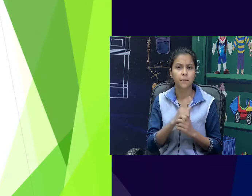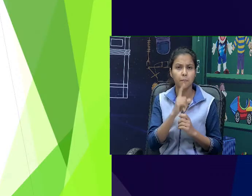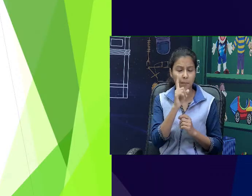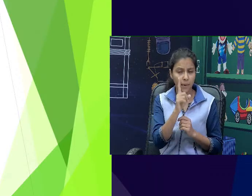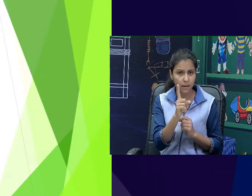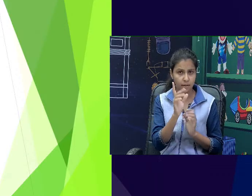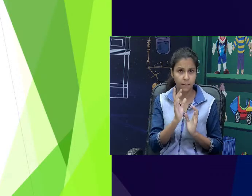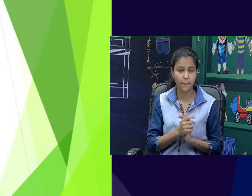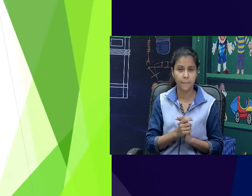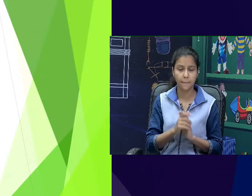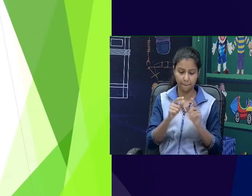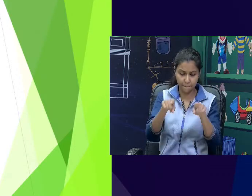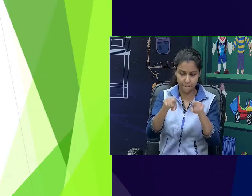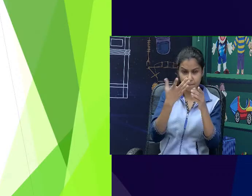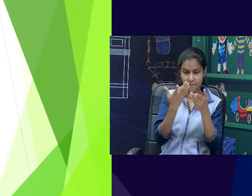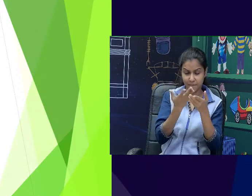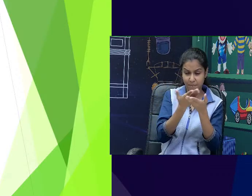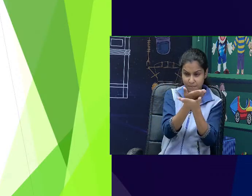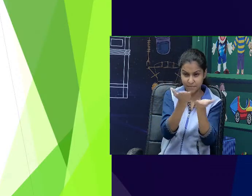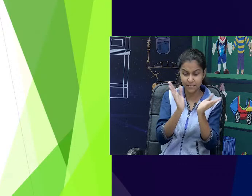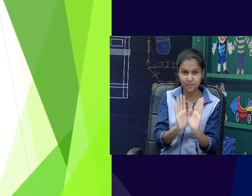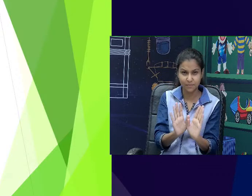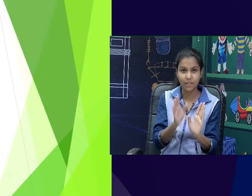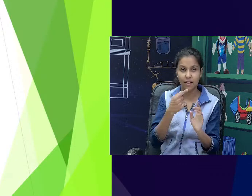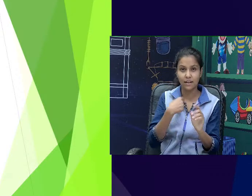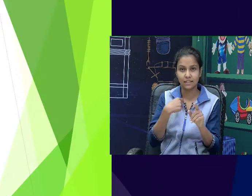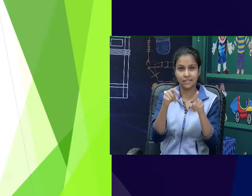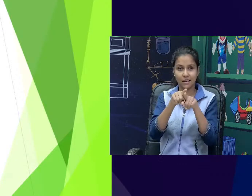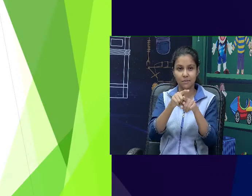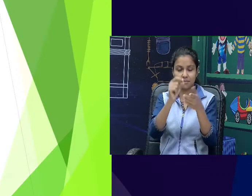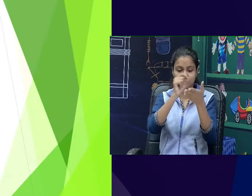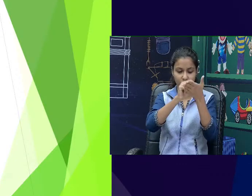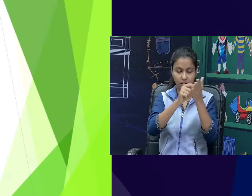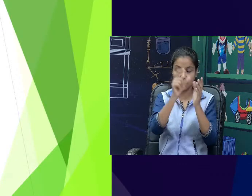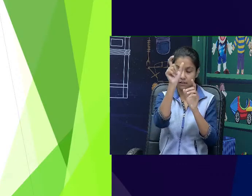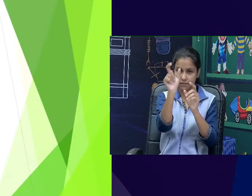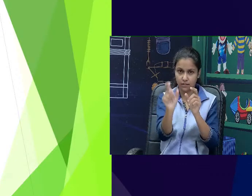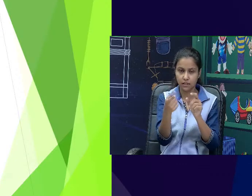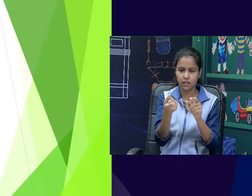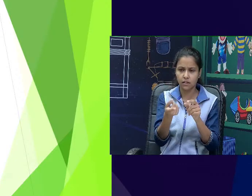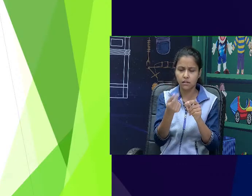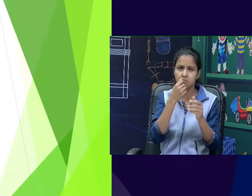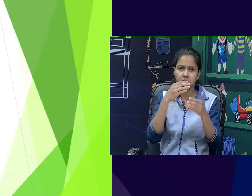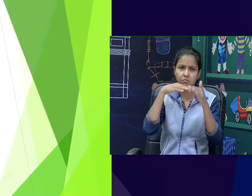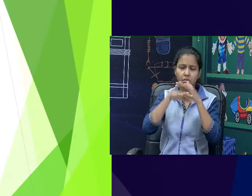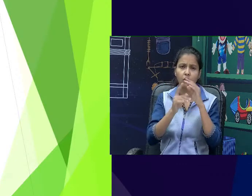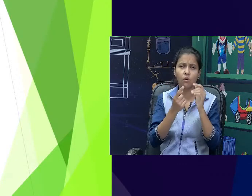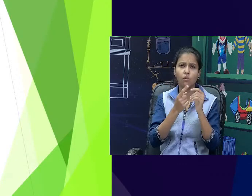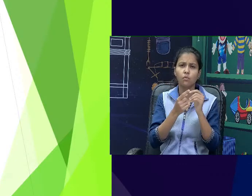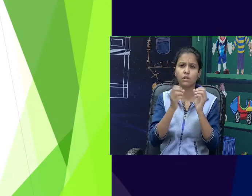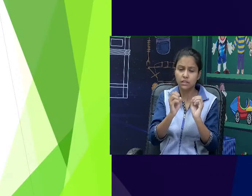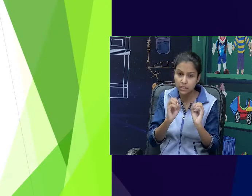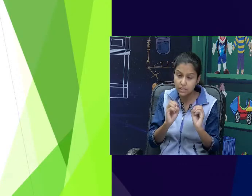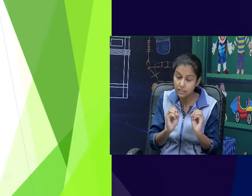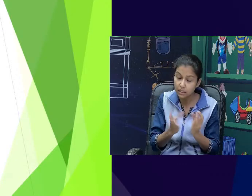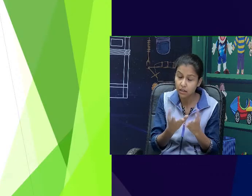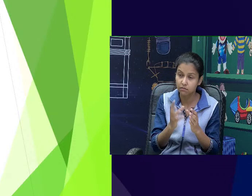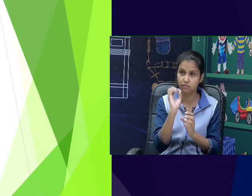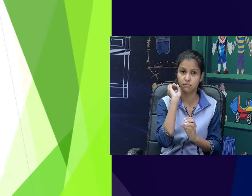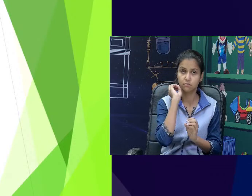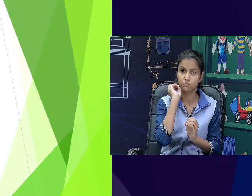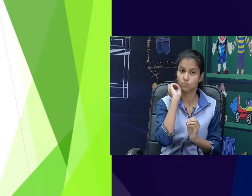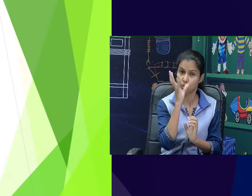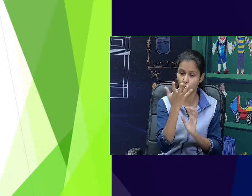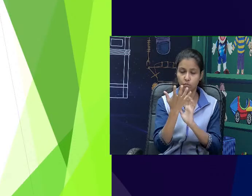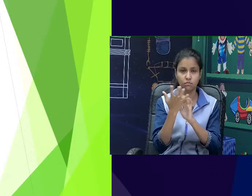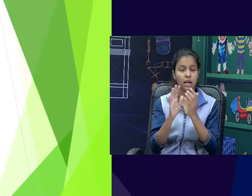but as soon as the writer was inside the water, he started to throw his hands, he